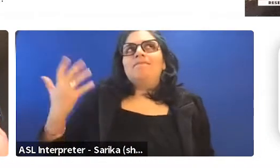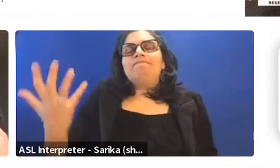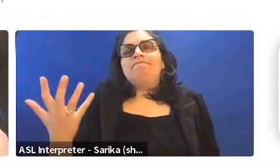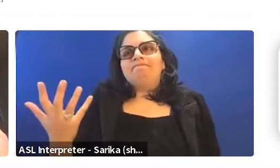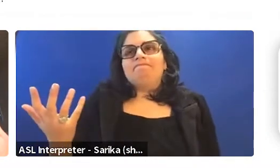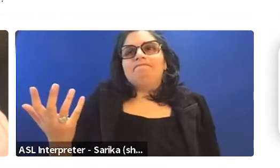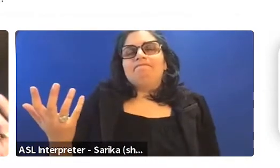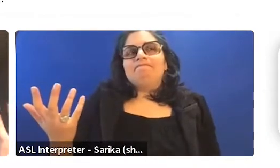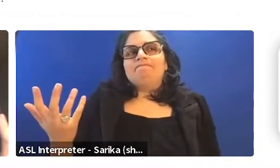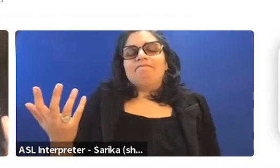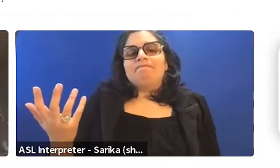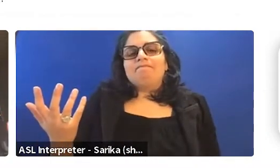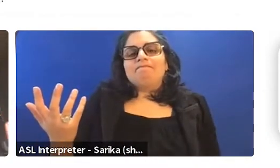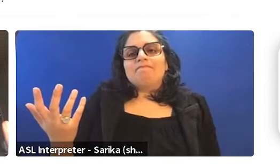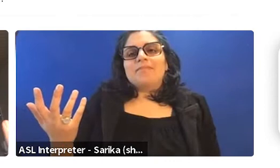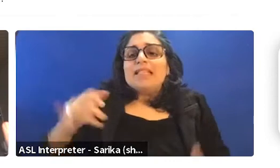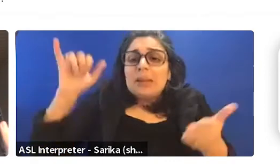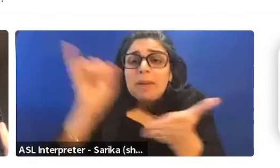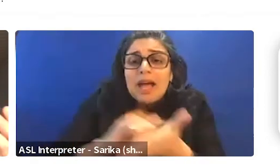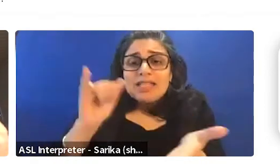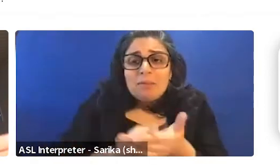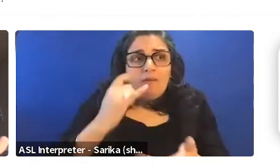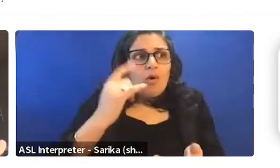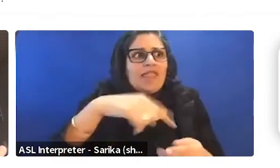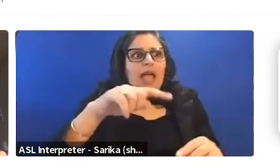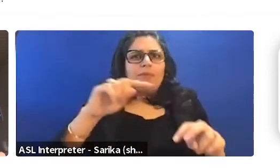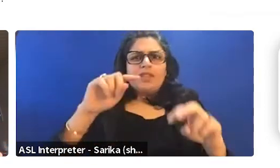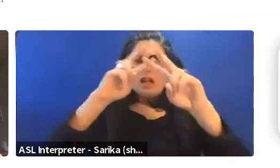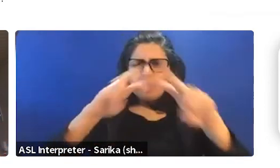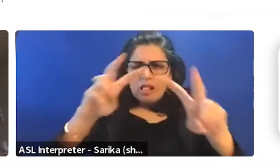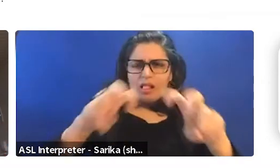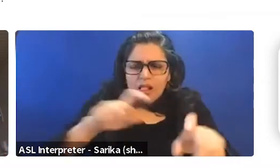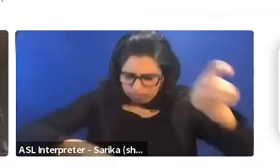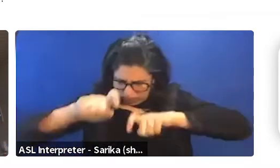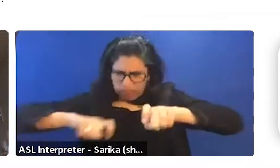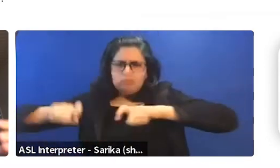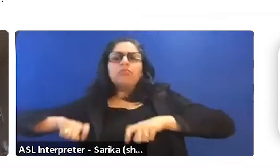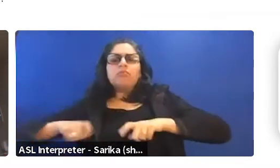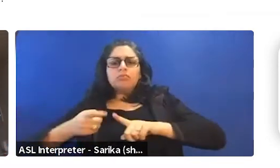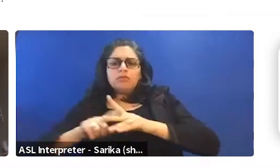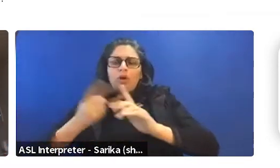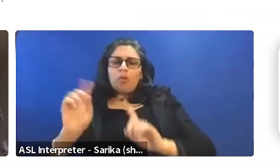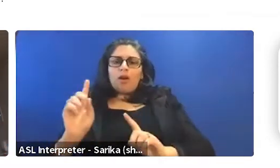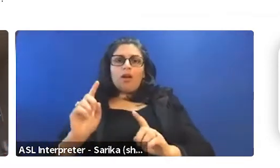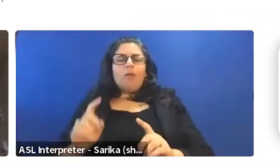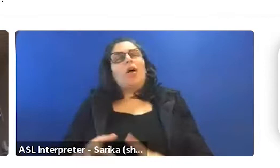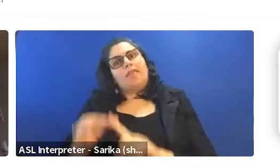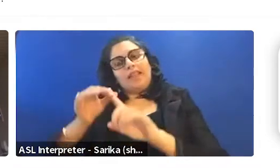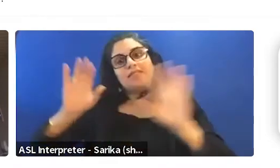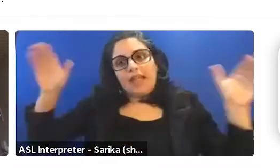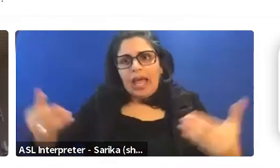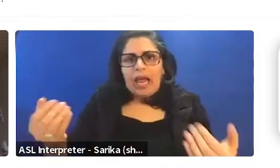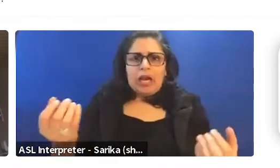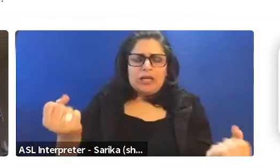It's virtually impossible for them to trace back to the farm, right? Unless they hire thousands of people and put